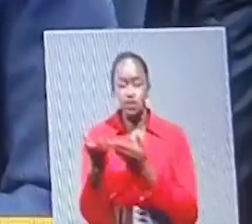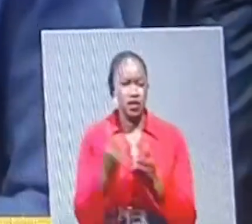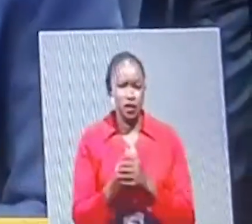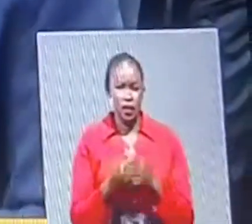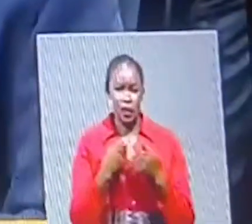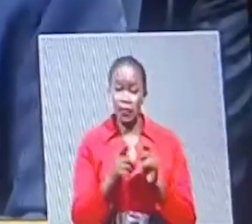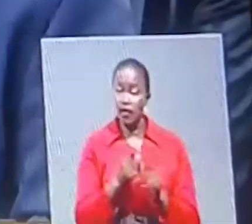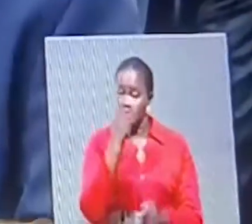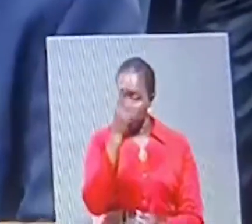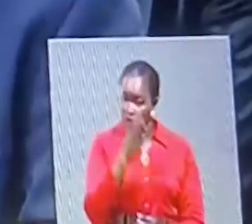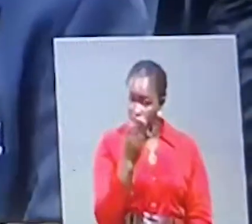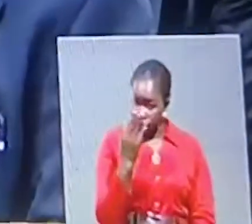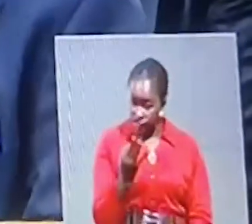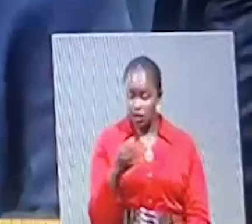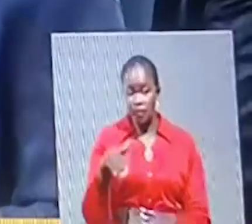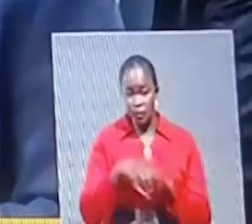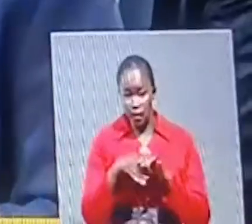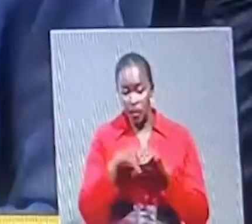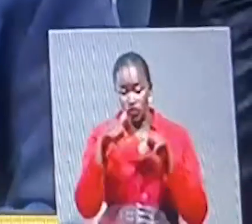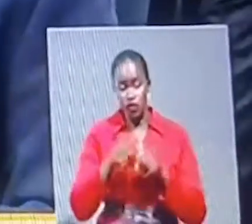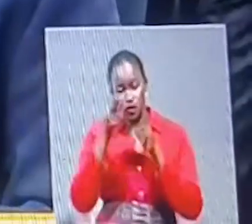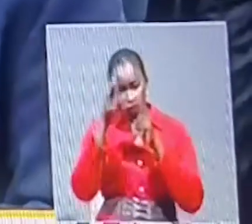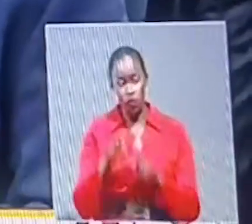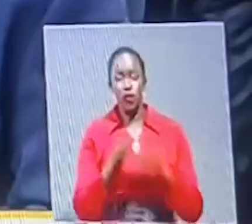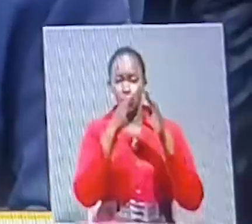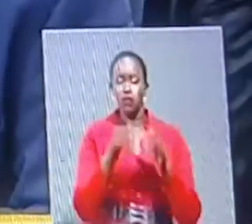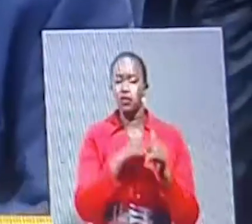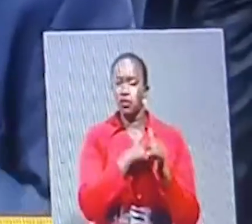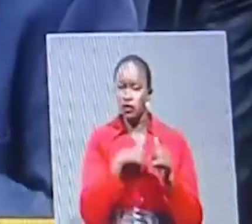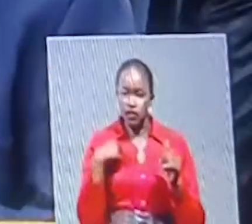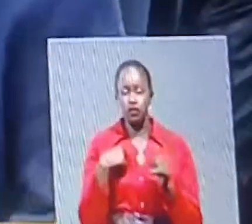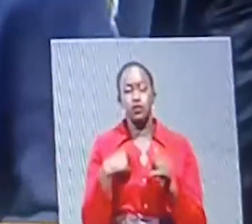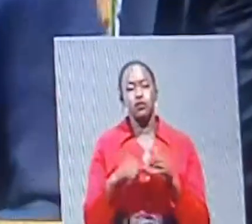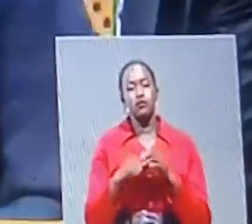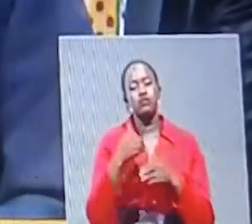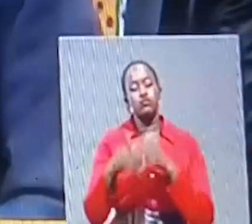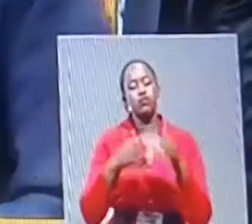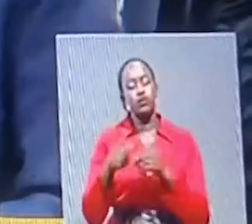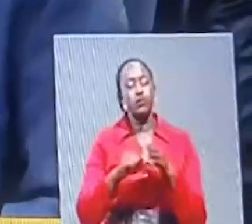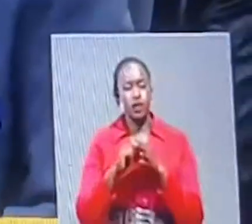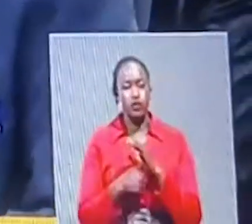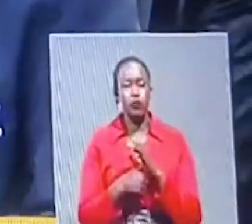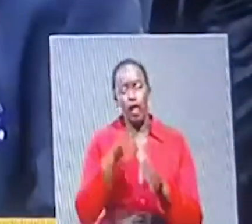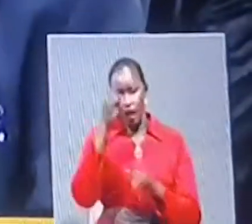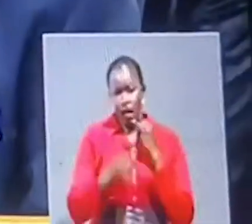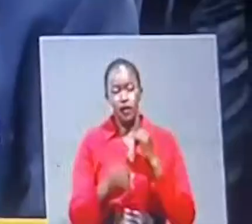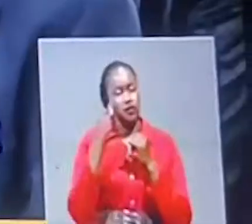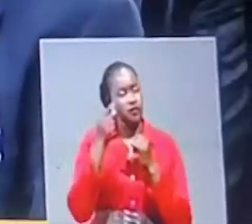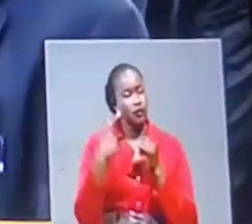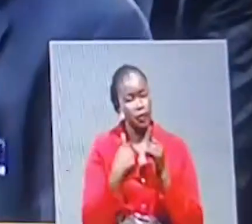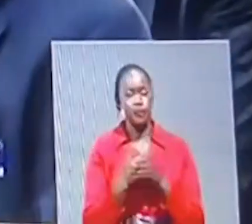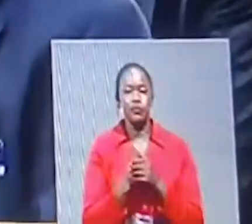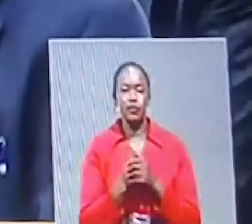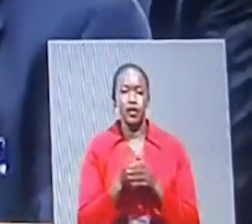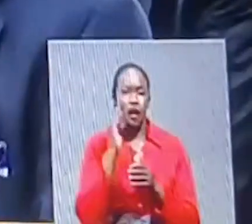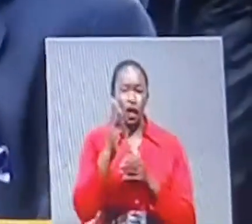a third of the members of this house are denied a matter. And that's for me. I'll take the